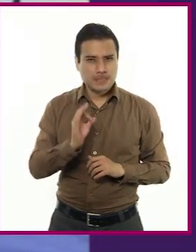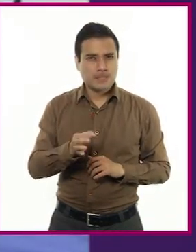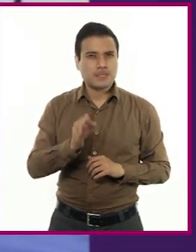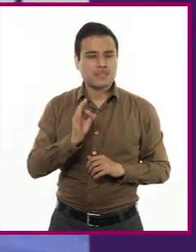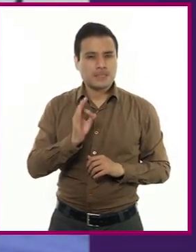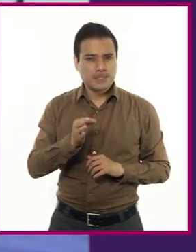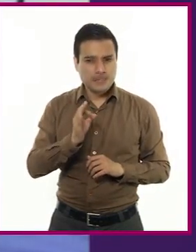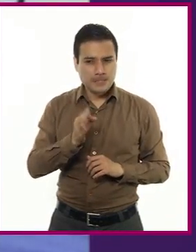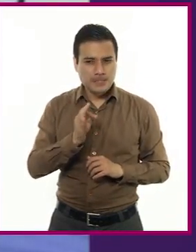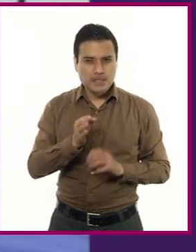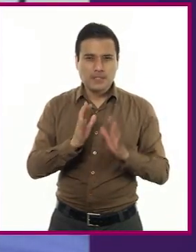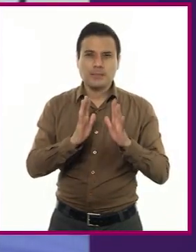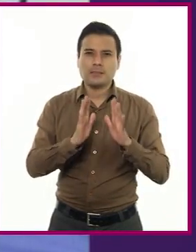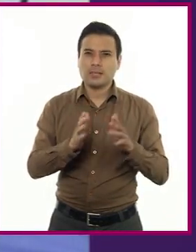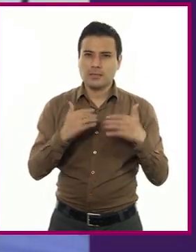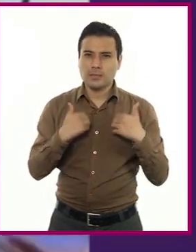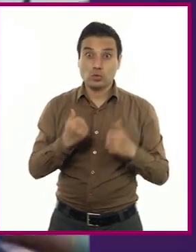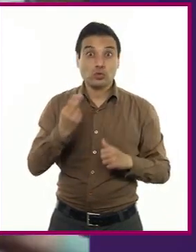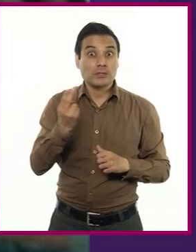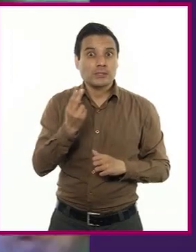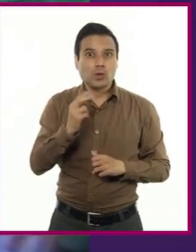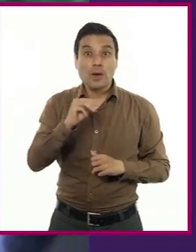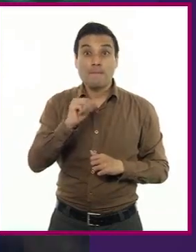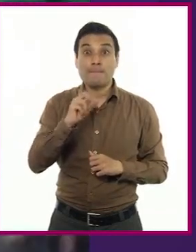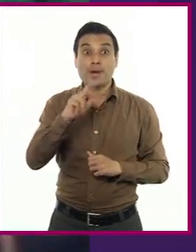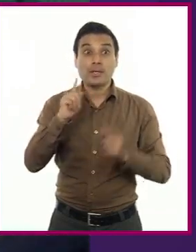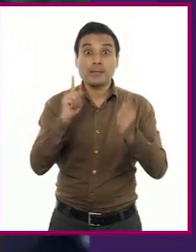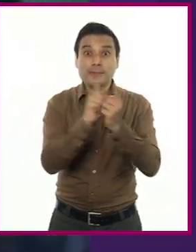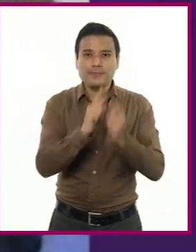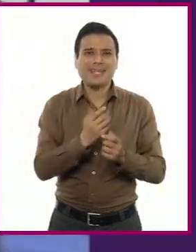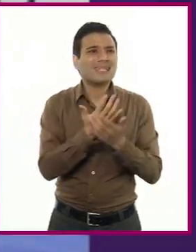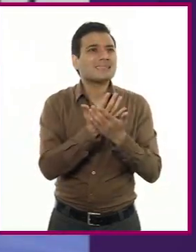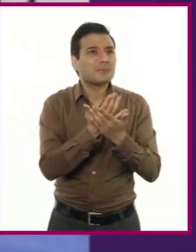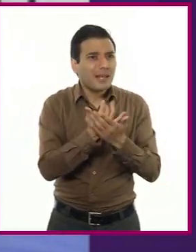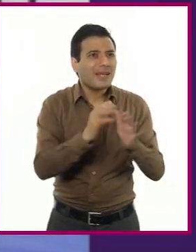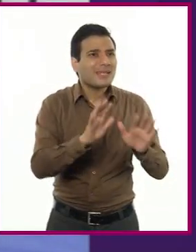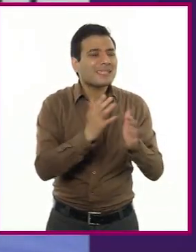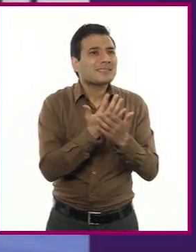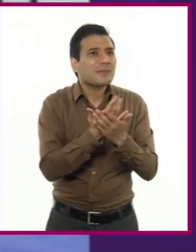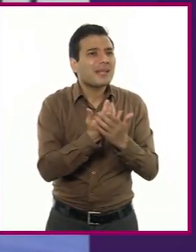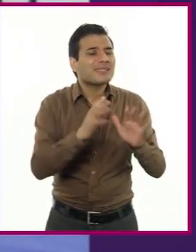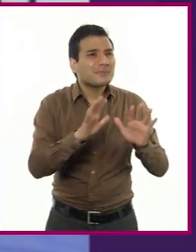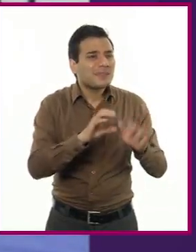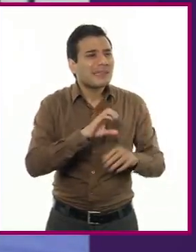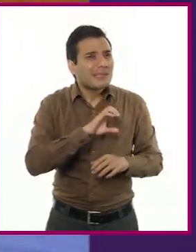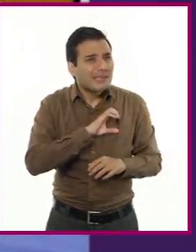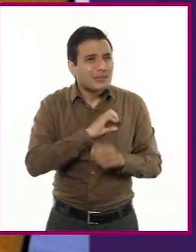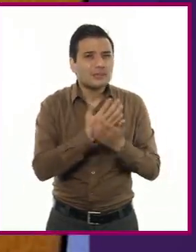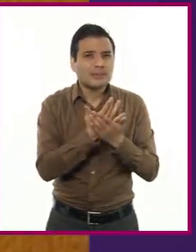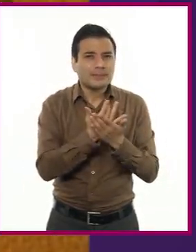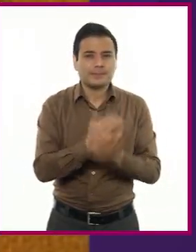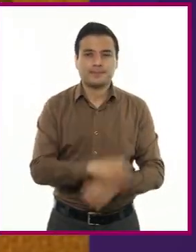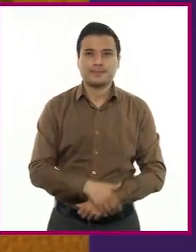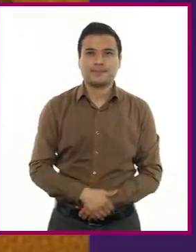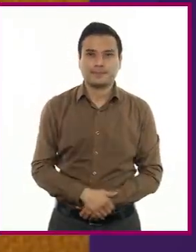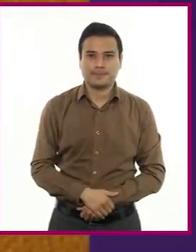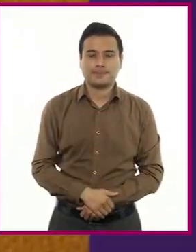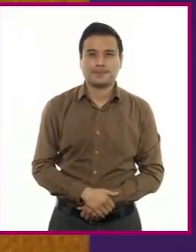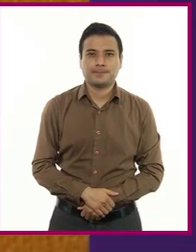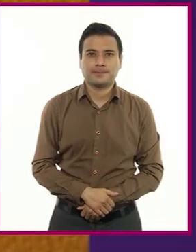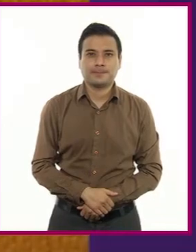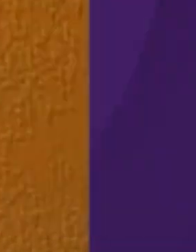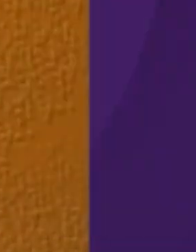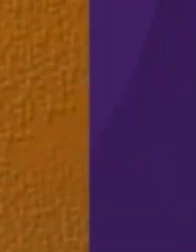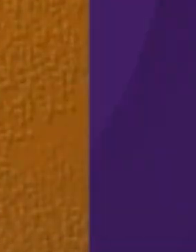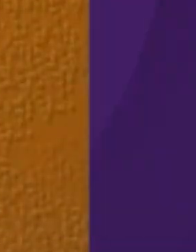That's it. I've got to find Mark. Dizzy, wait! Wait, dear. Wait for us.